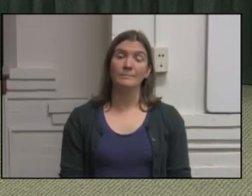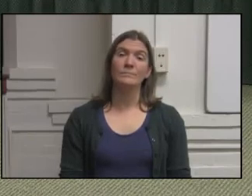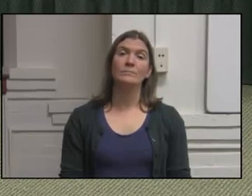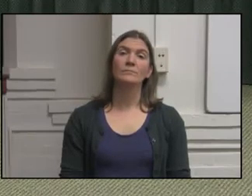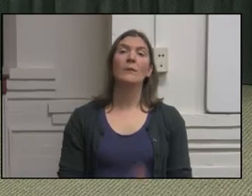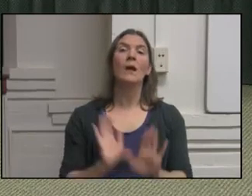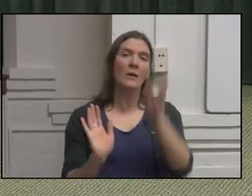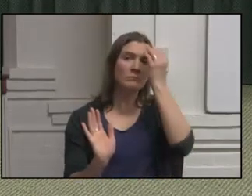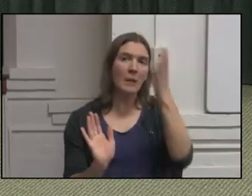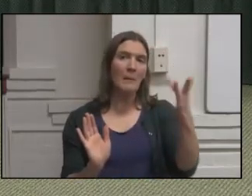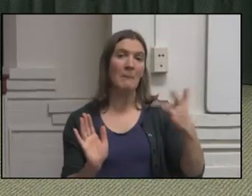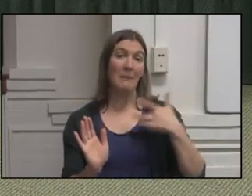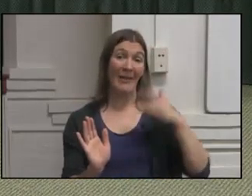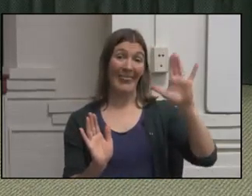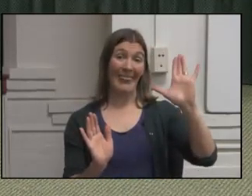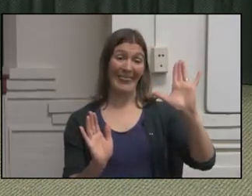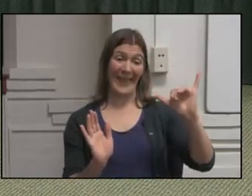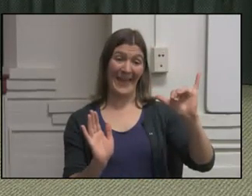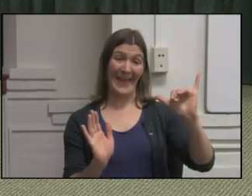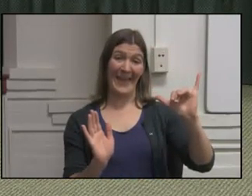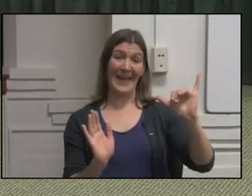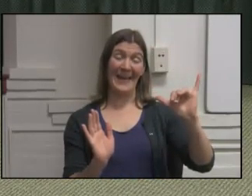Okay. And usually we receive